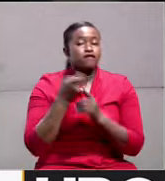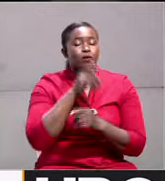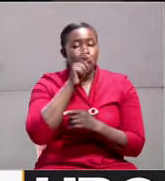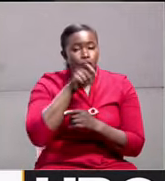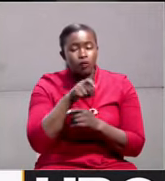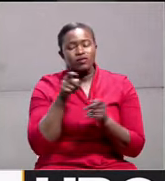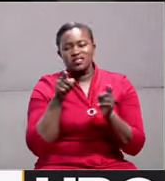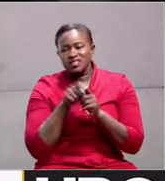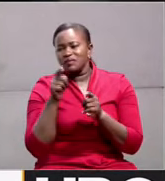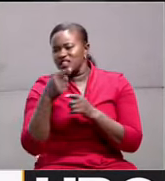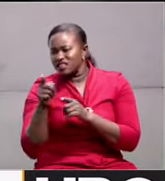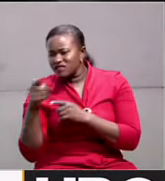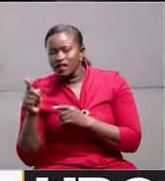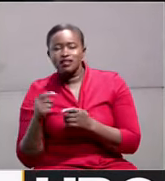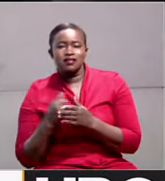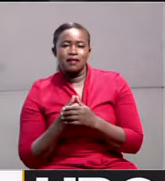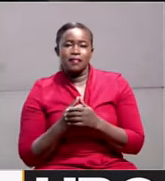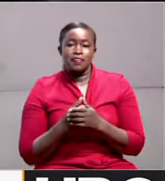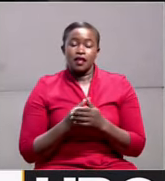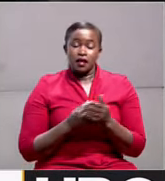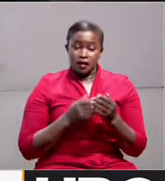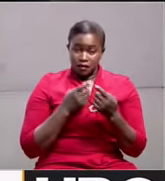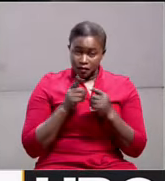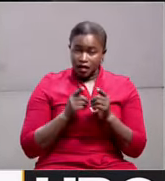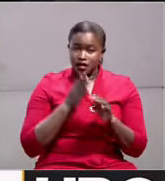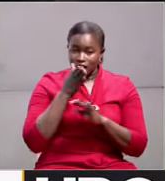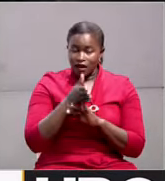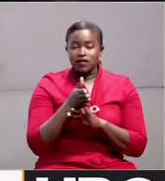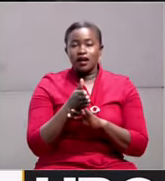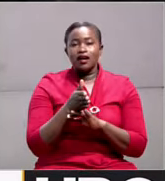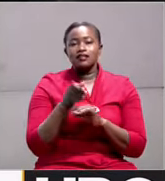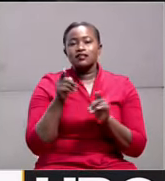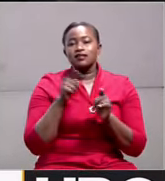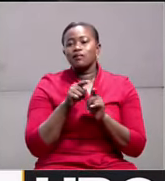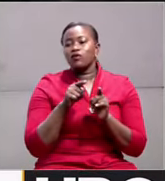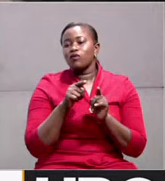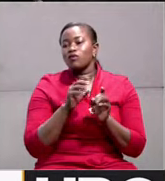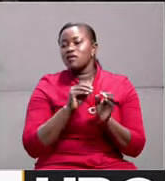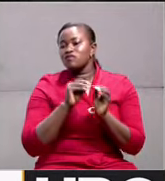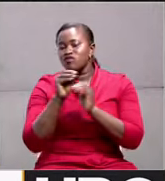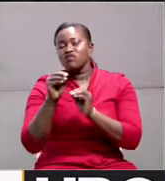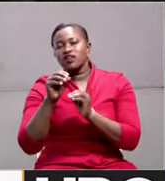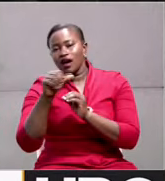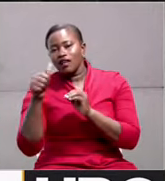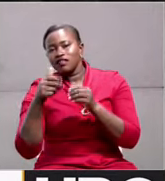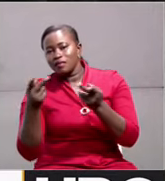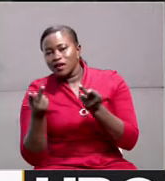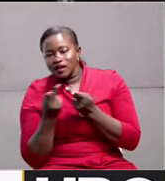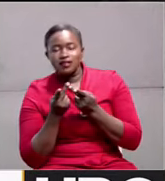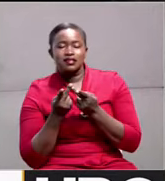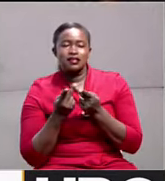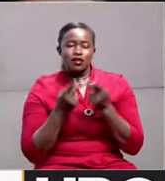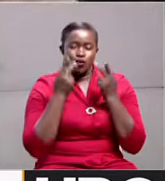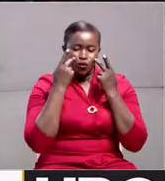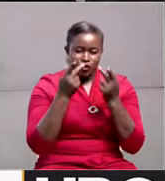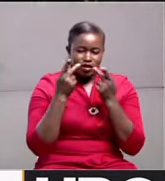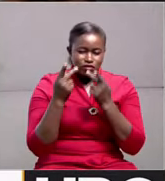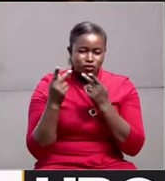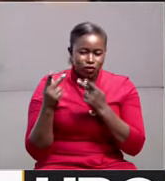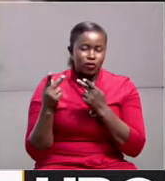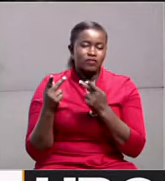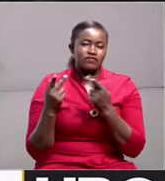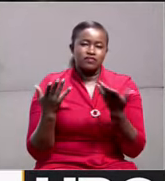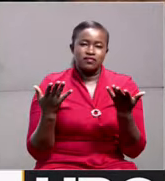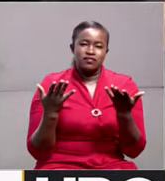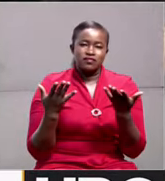ineho mwen hatutwara giroko tukaiza no mujinya twabanzi to twenga twareba ngo